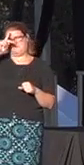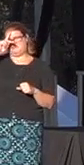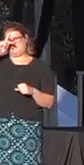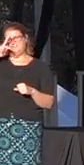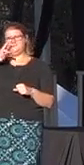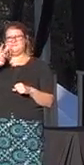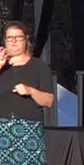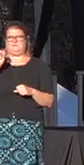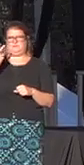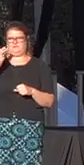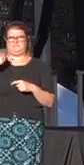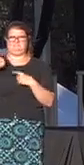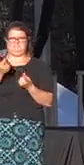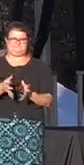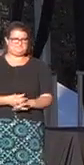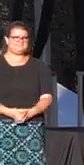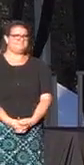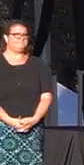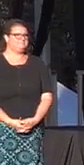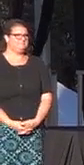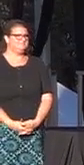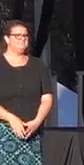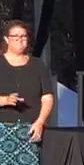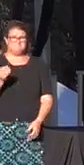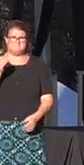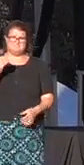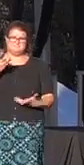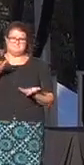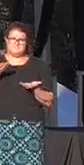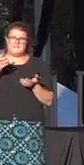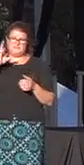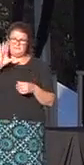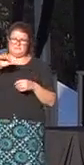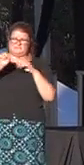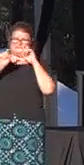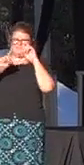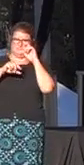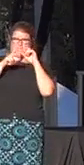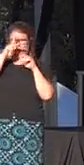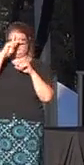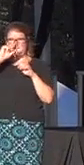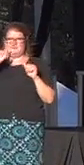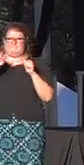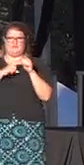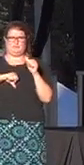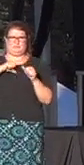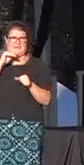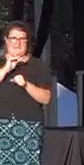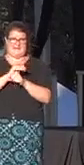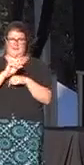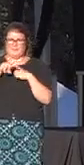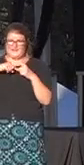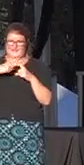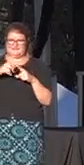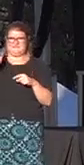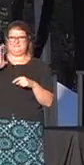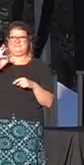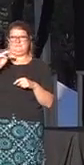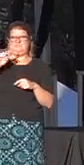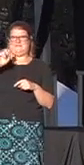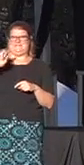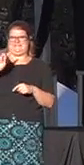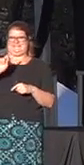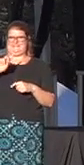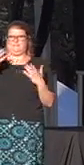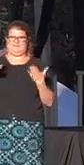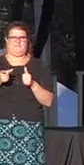Padres in 2013. A little known fact, the San Diego Padres held their first Pride Night back when Mike D was here